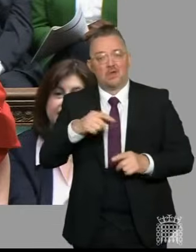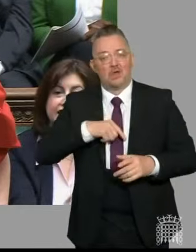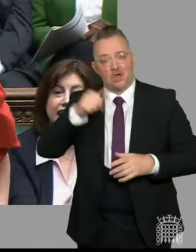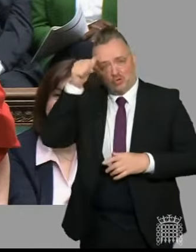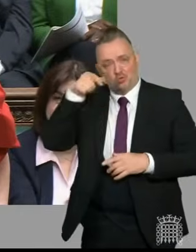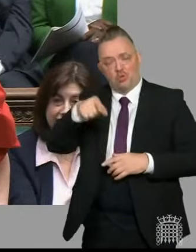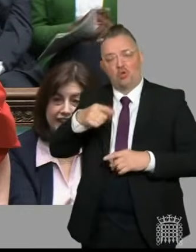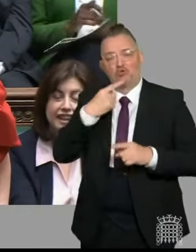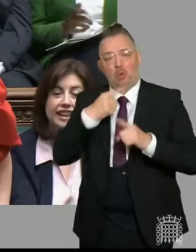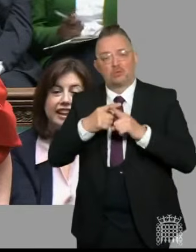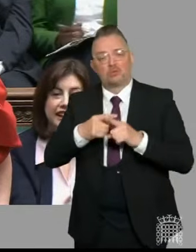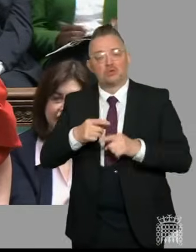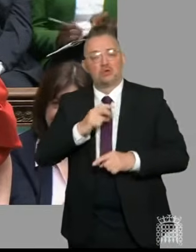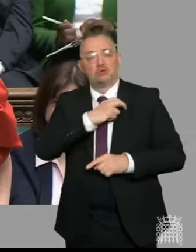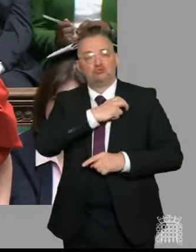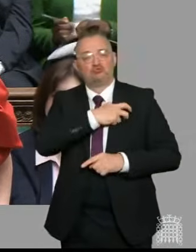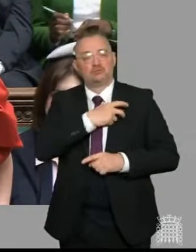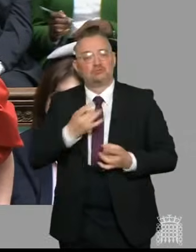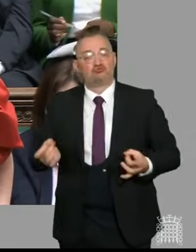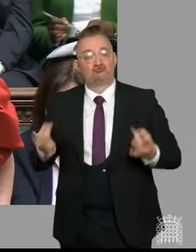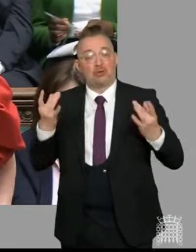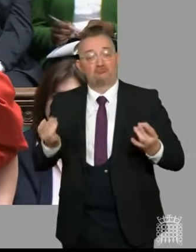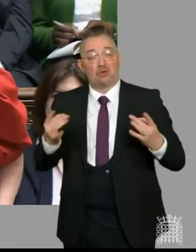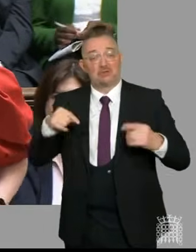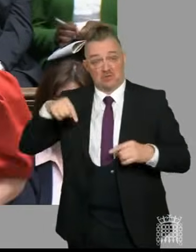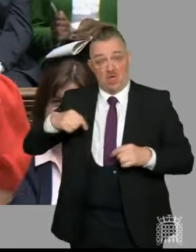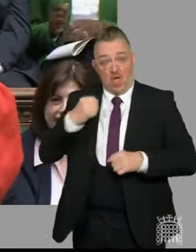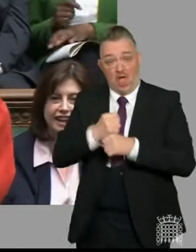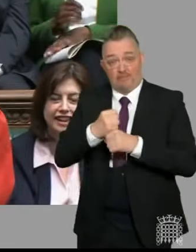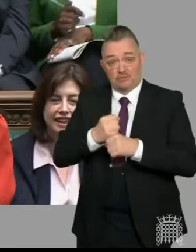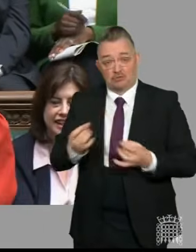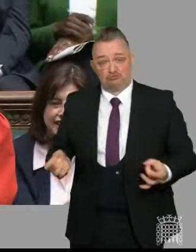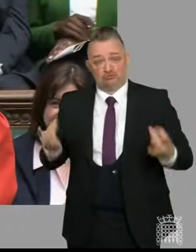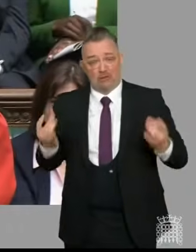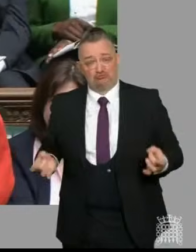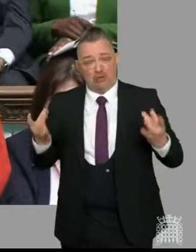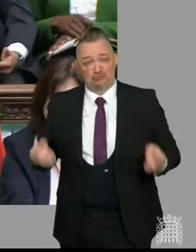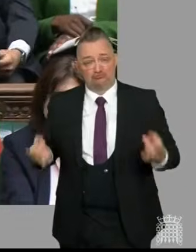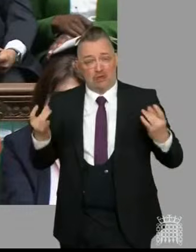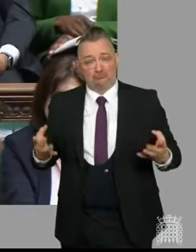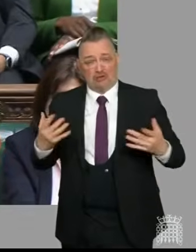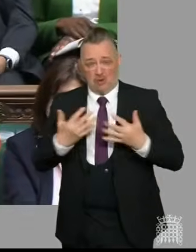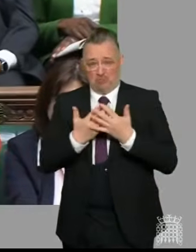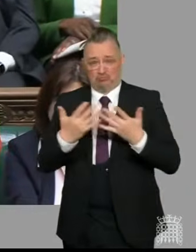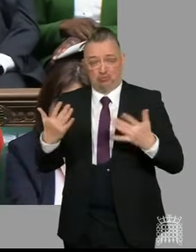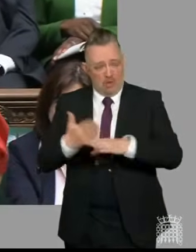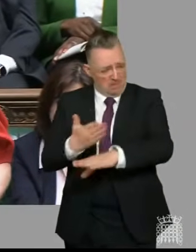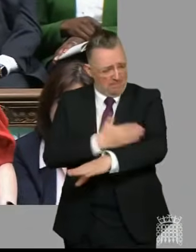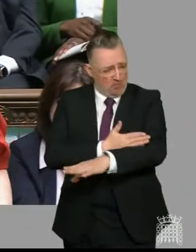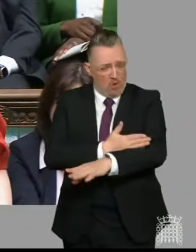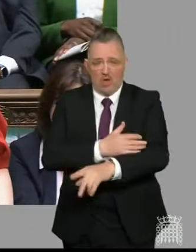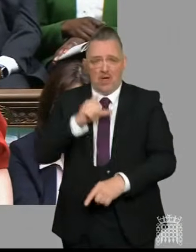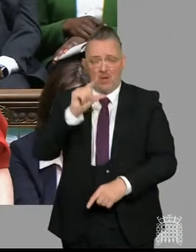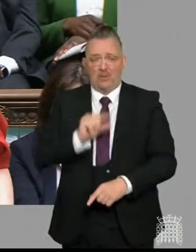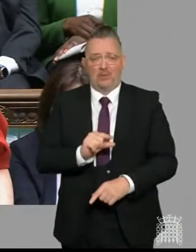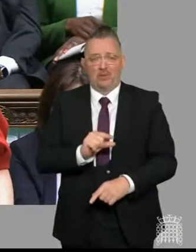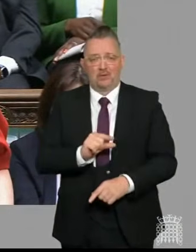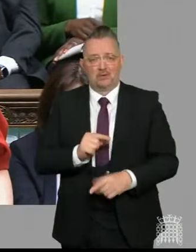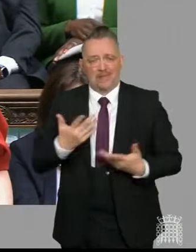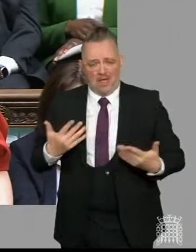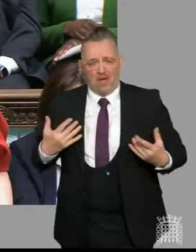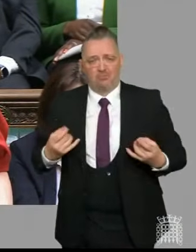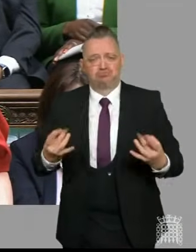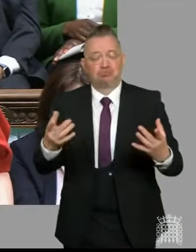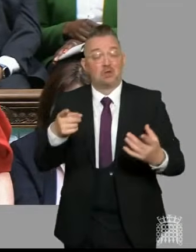this government's watch than any time before. And once again, he hasn't read his own bill. Their ban on leasehold